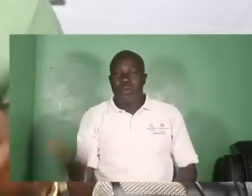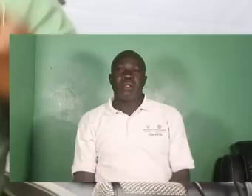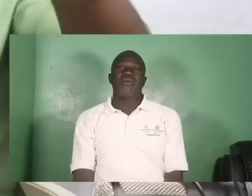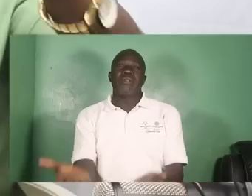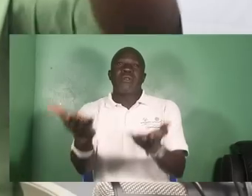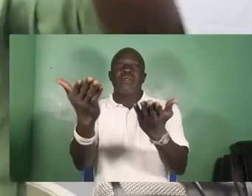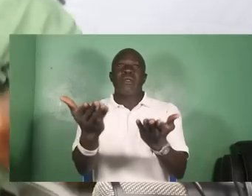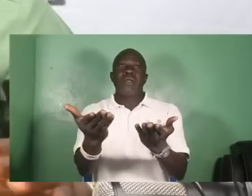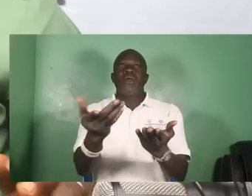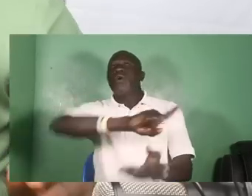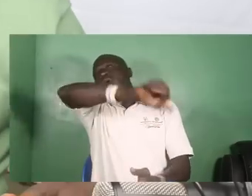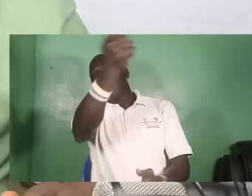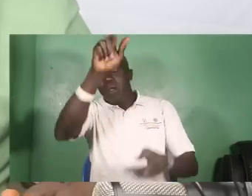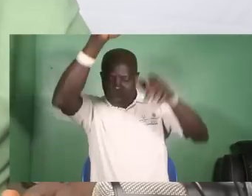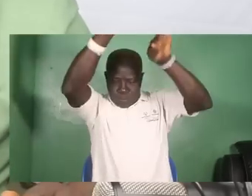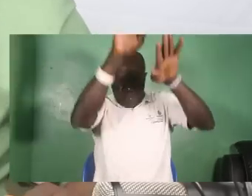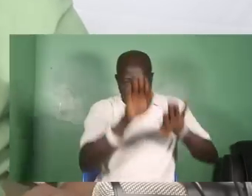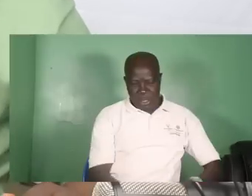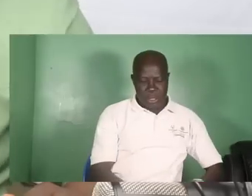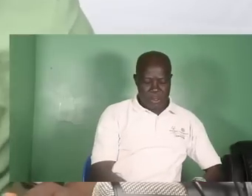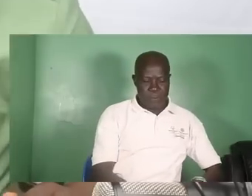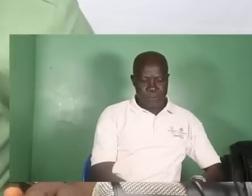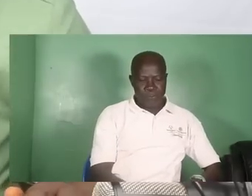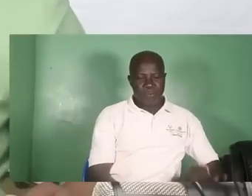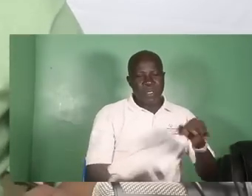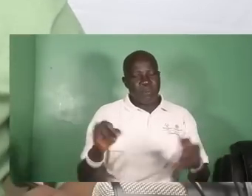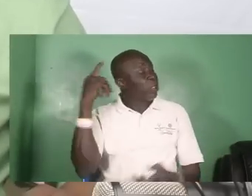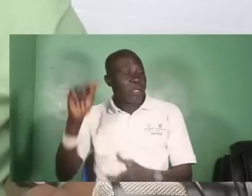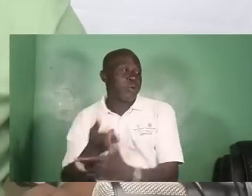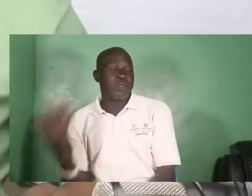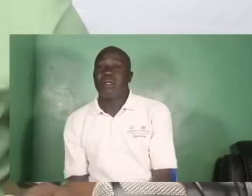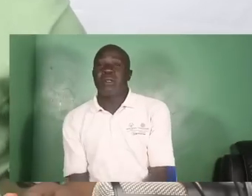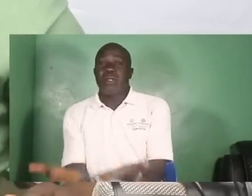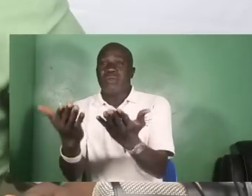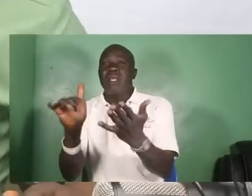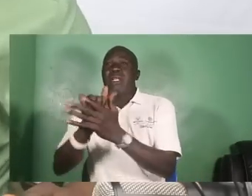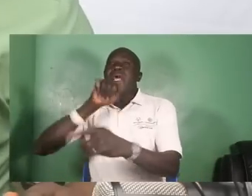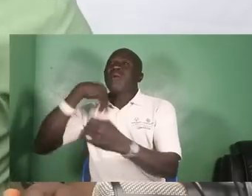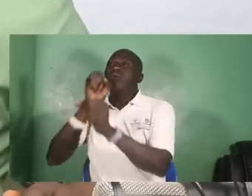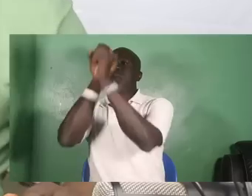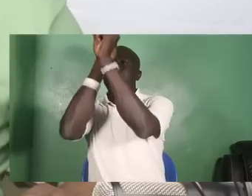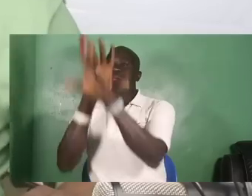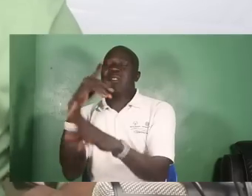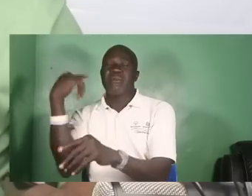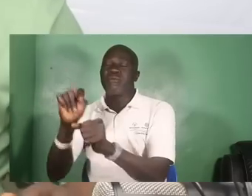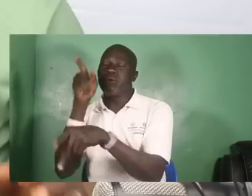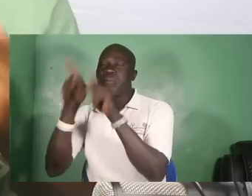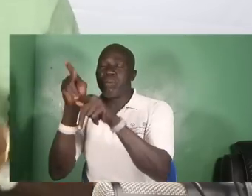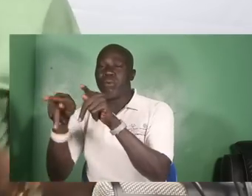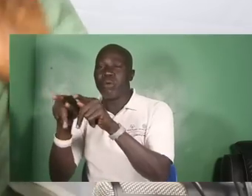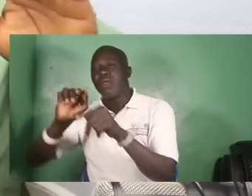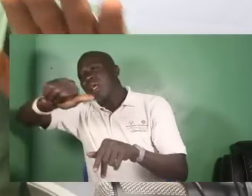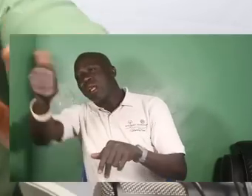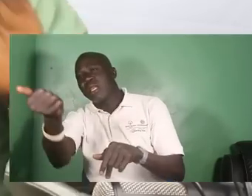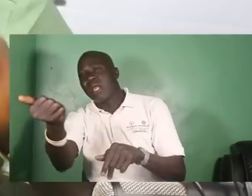one for lifting. Ìkan wà láti tẹ ènìyàn mọ́lẹ̀. One for demotion. Tí ìgbédìde yìí. For lifting. Òun ni a fi bùkún fún ènìyàn. He is the one who bless one